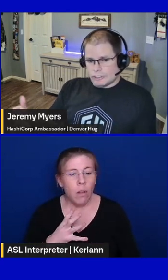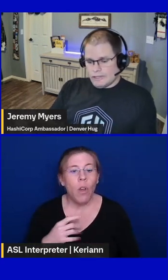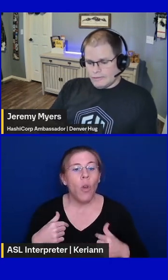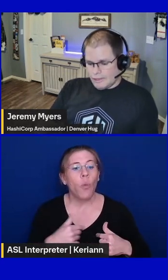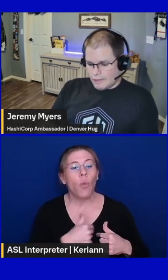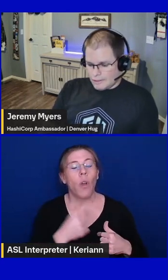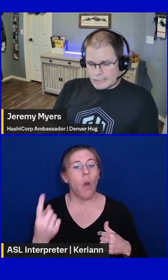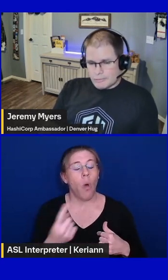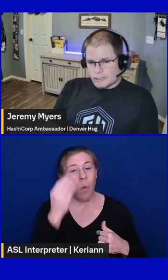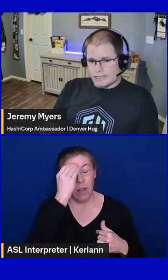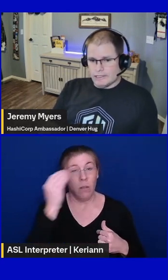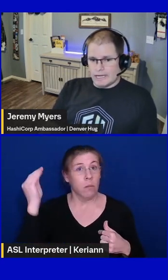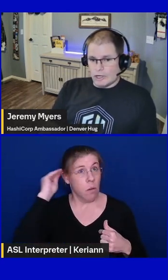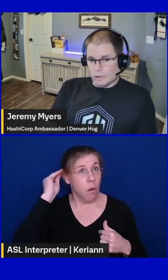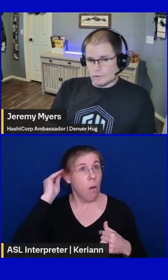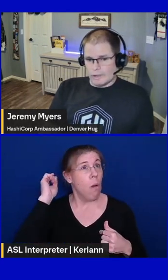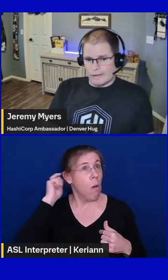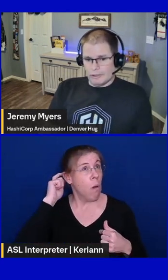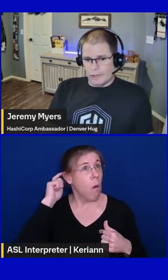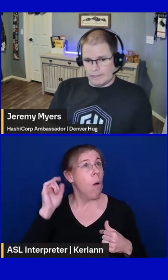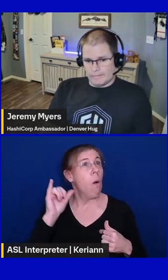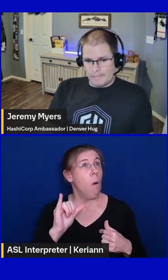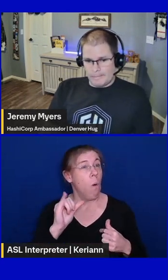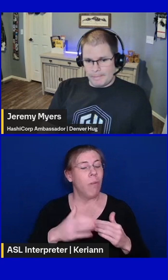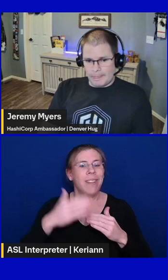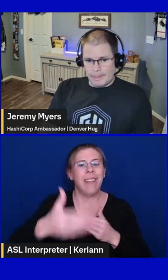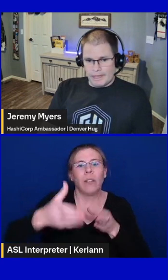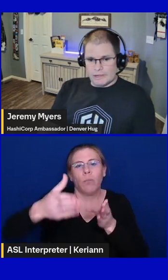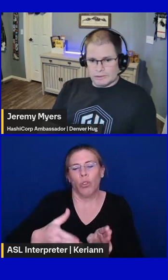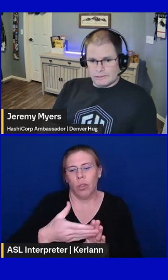to ensure that the next person in line knows what I'm doing.